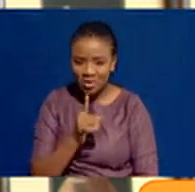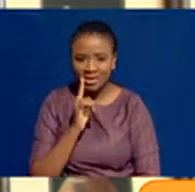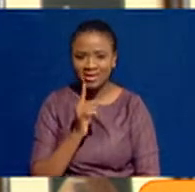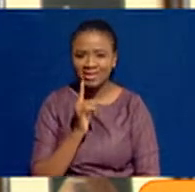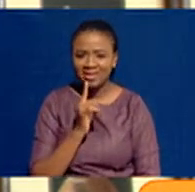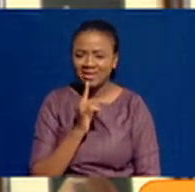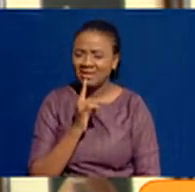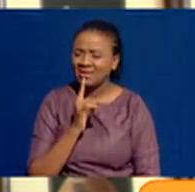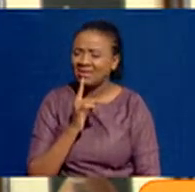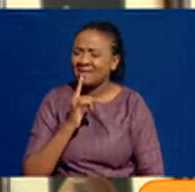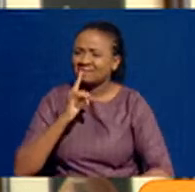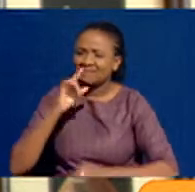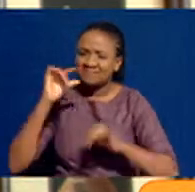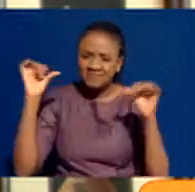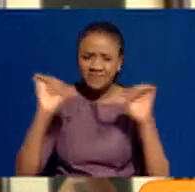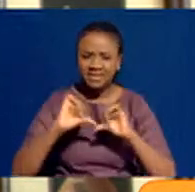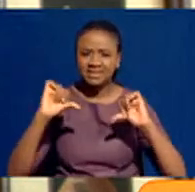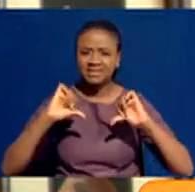bad.